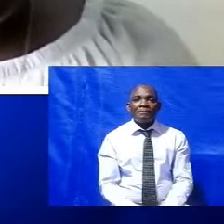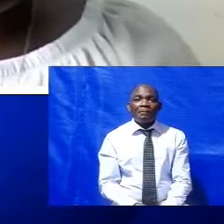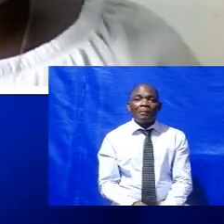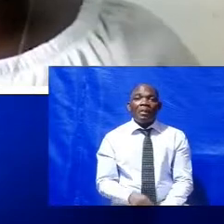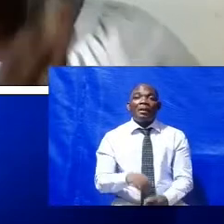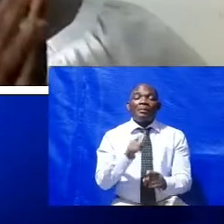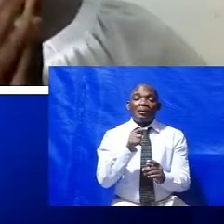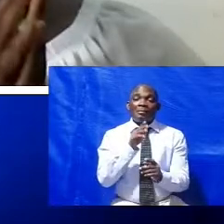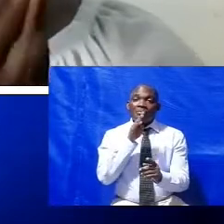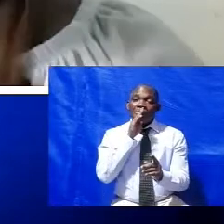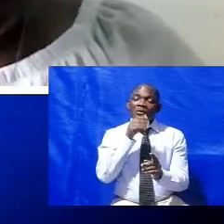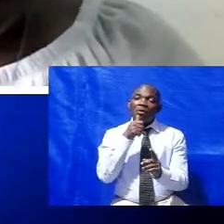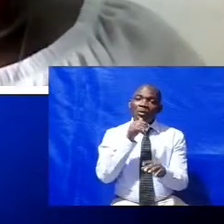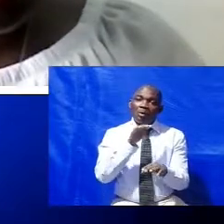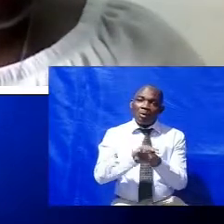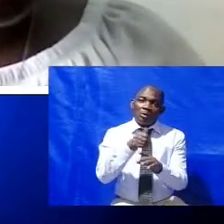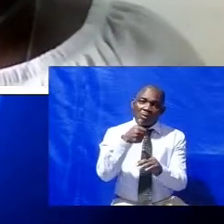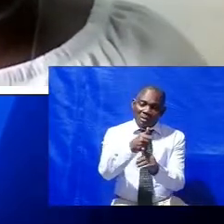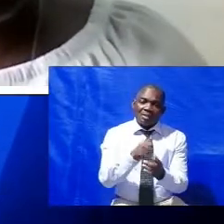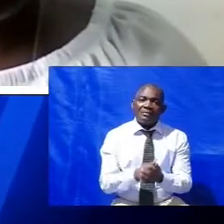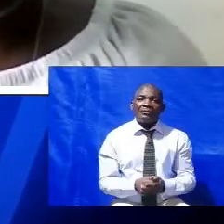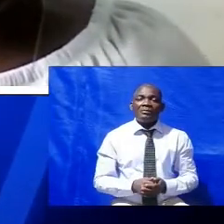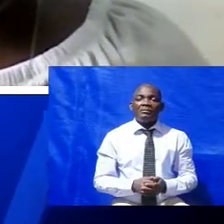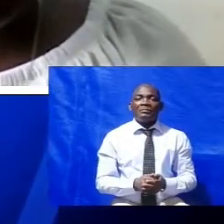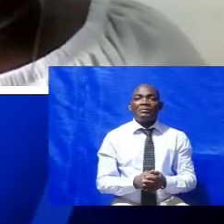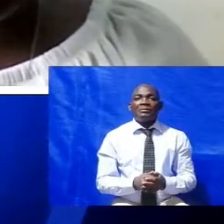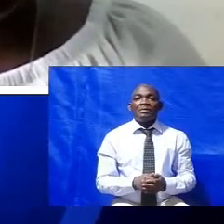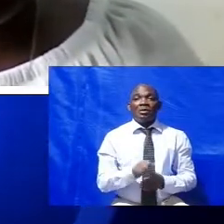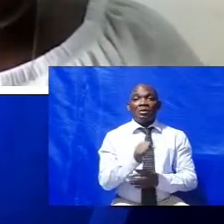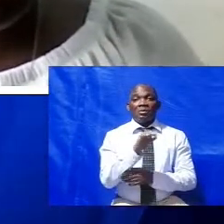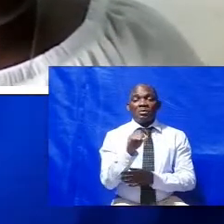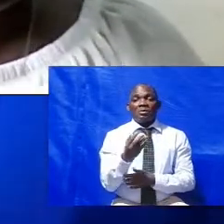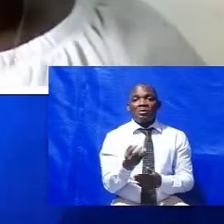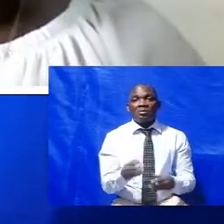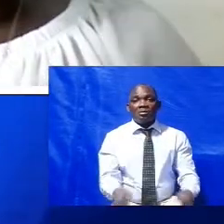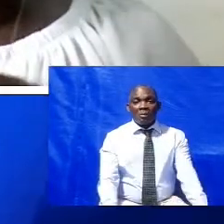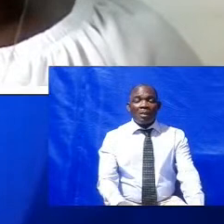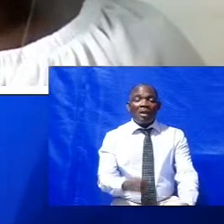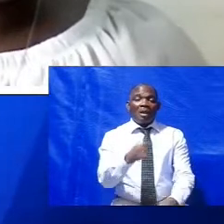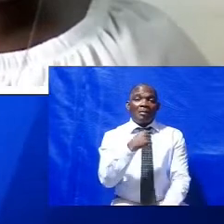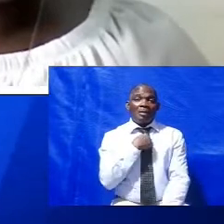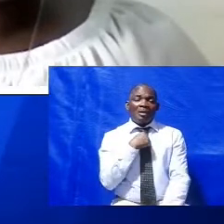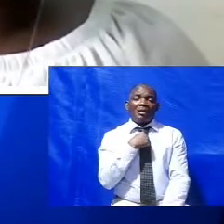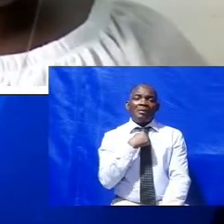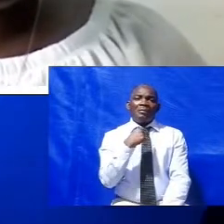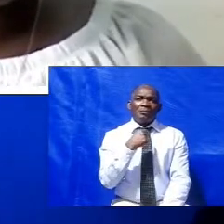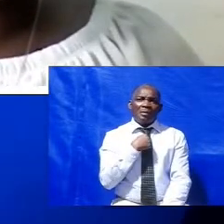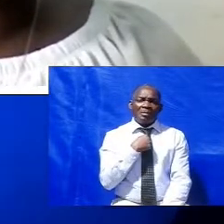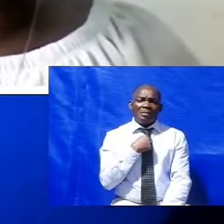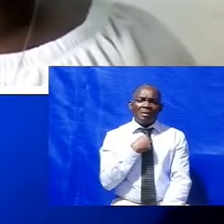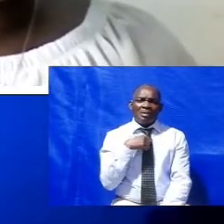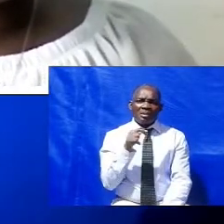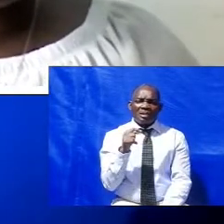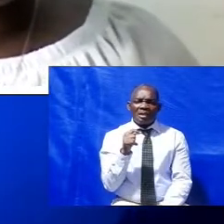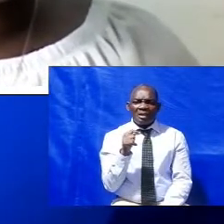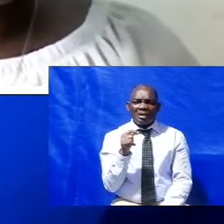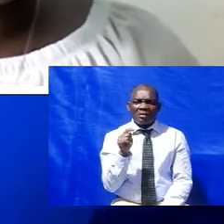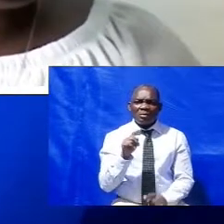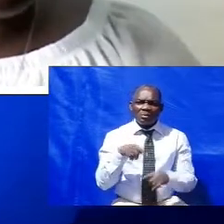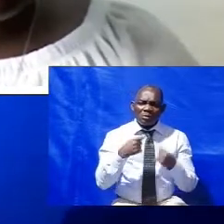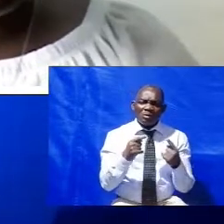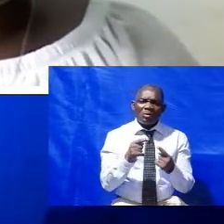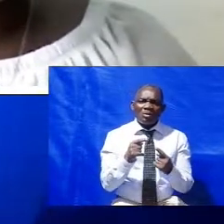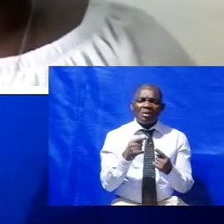1, 2, 3 for us to be what we are expected to be. So I really had to do a lot